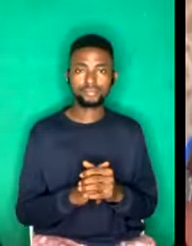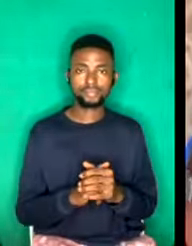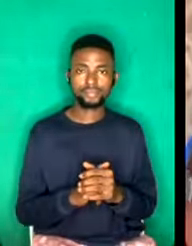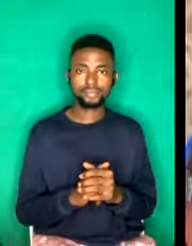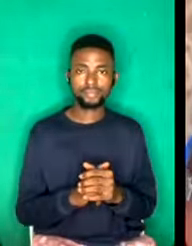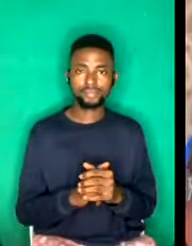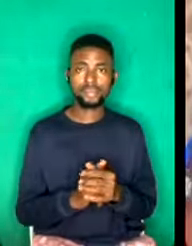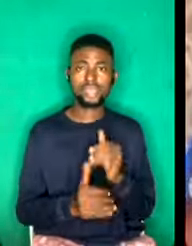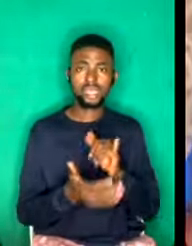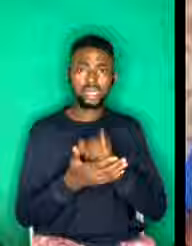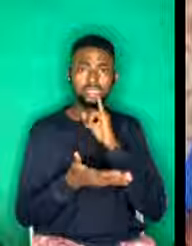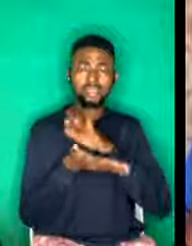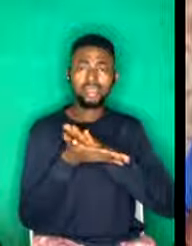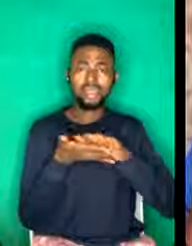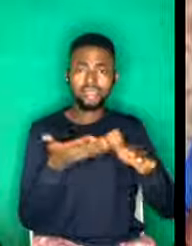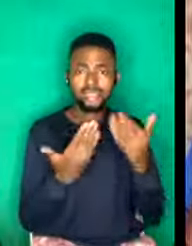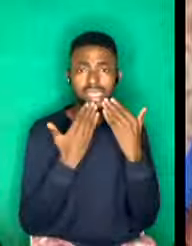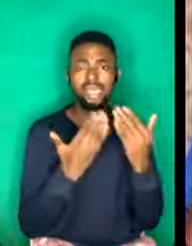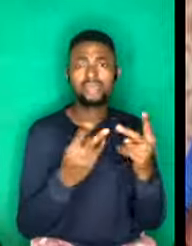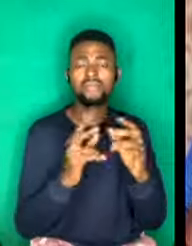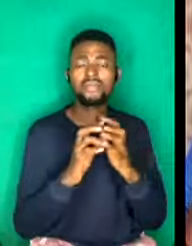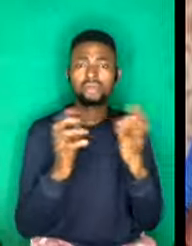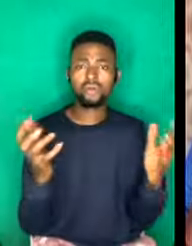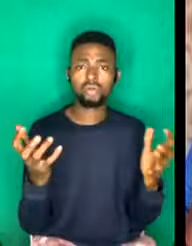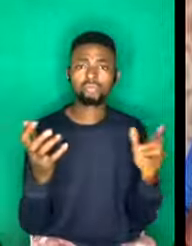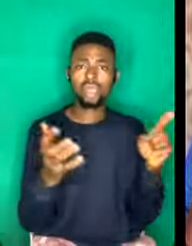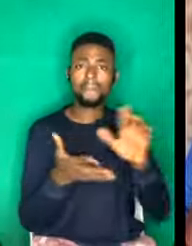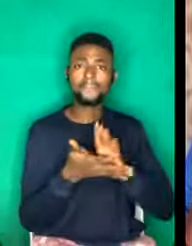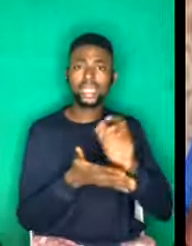nice. Thank you very much. And I believe with